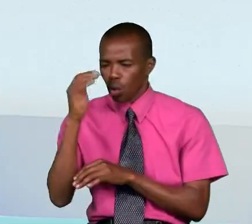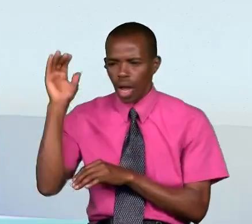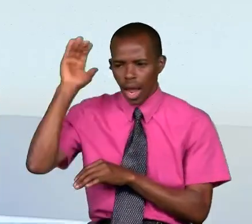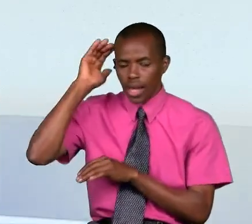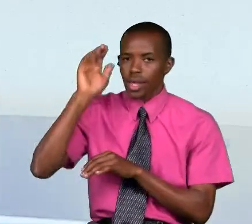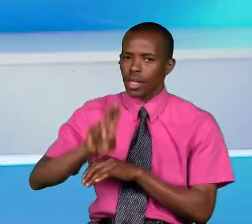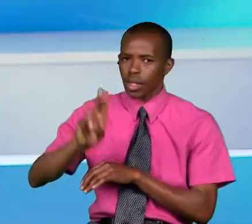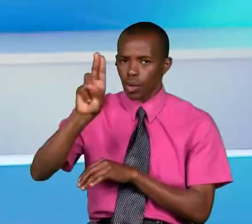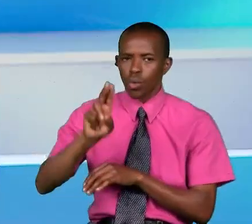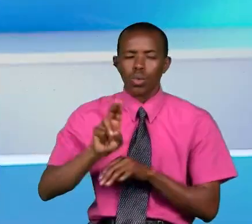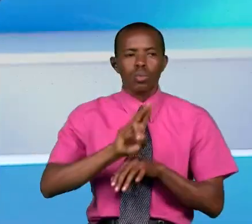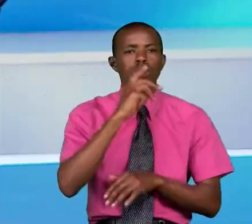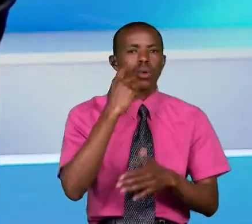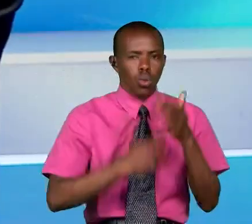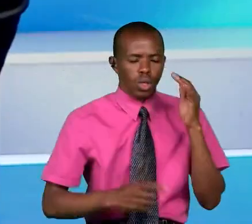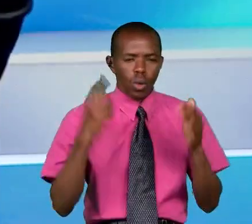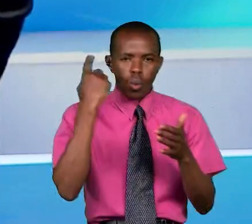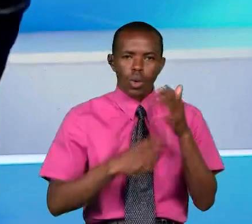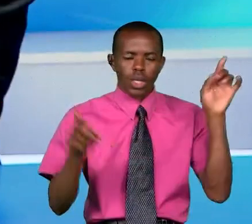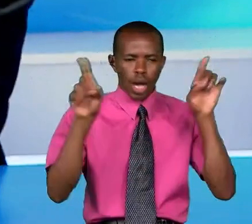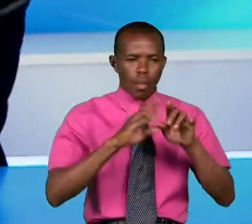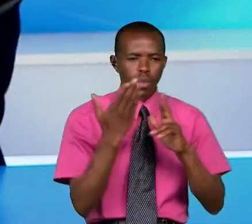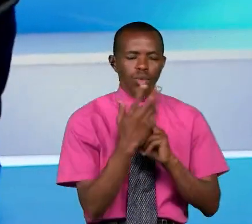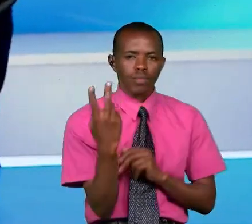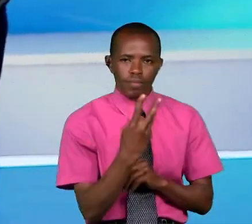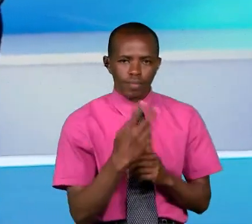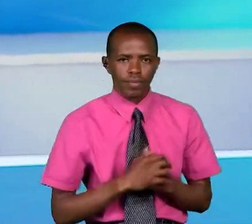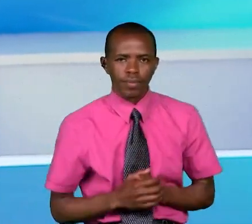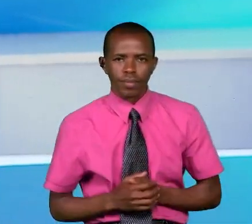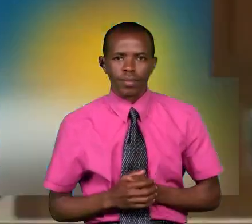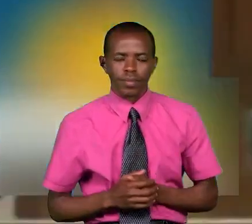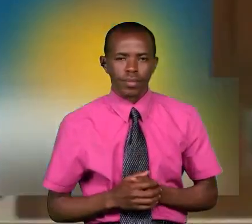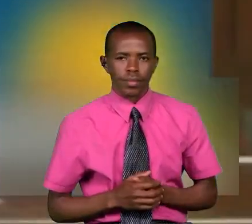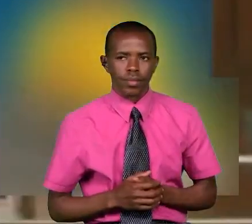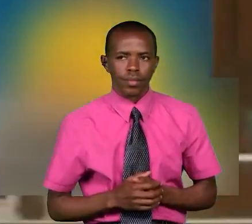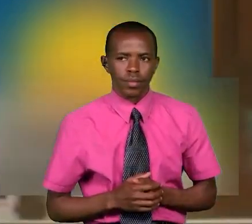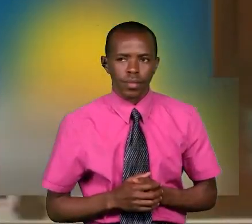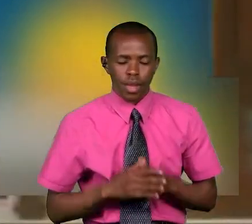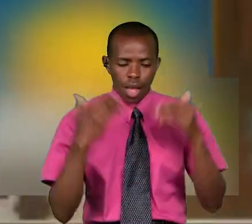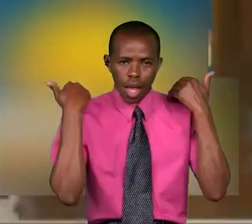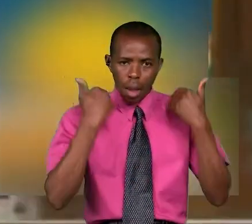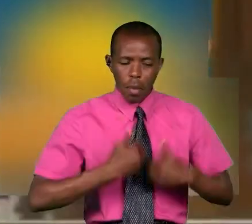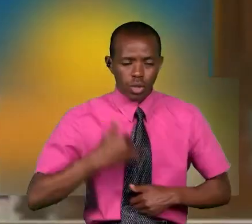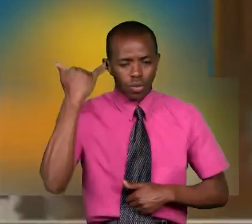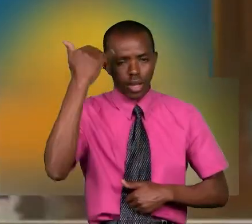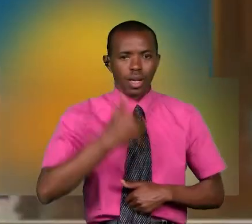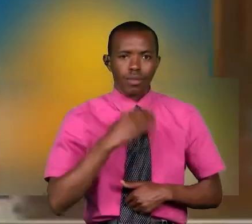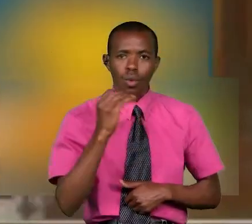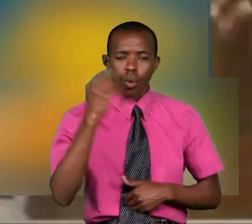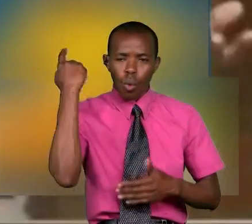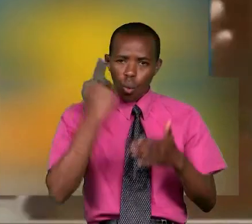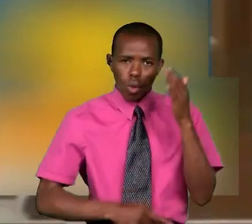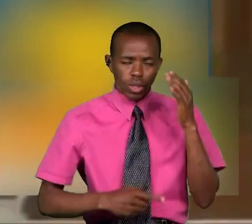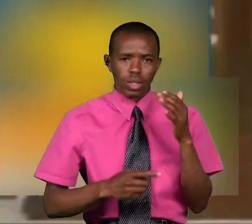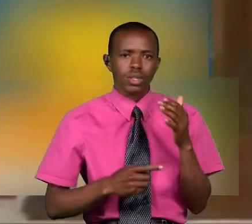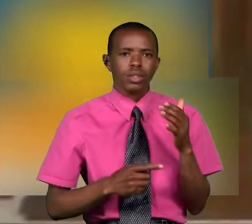hear the president. This is what the president had to say, what happened between the two of them. I have no idea what has